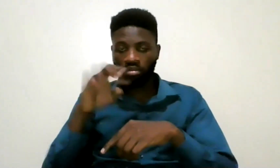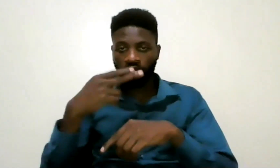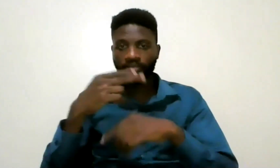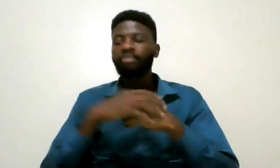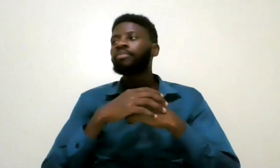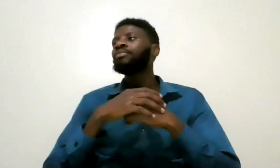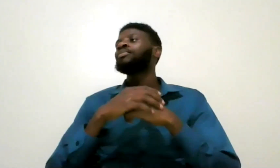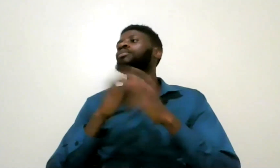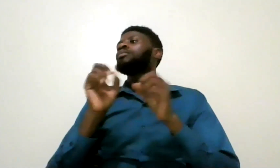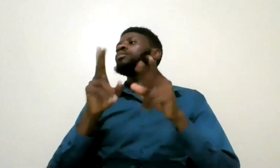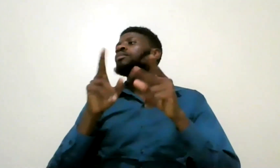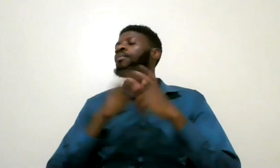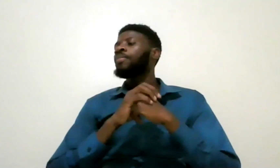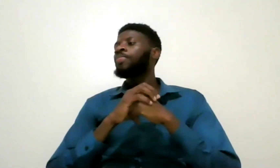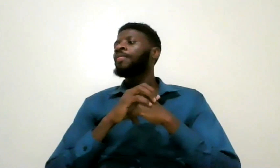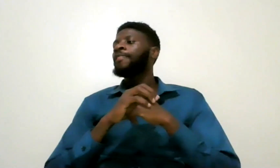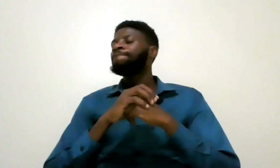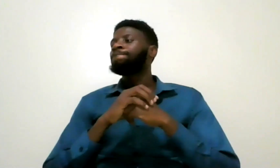Okay.